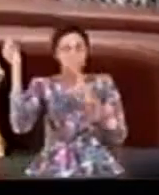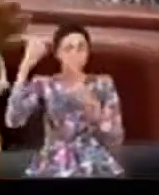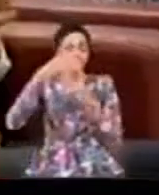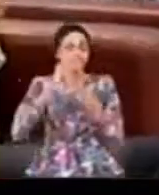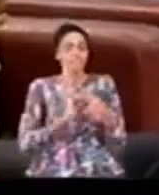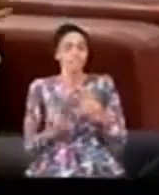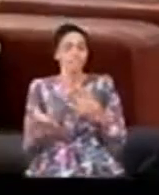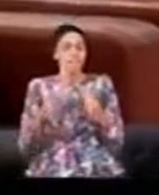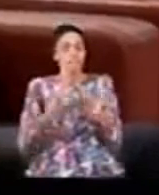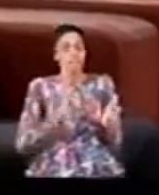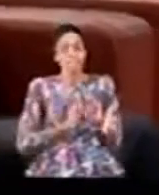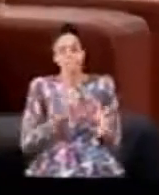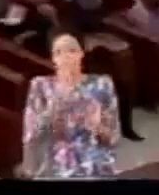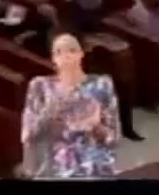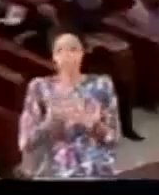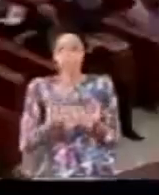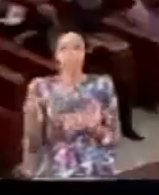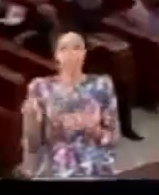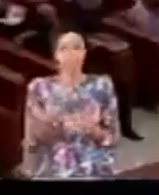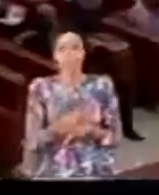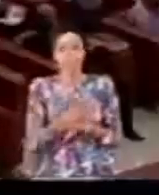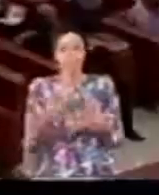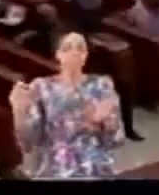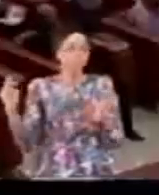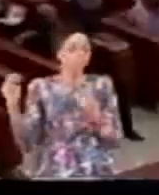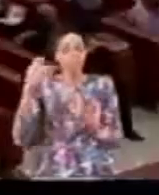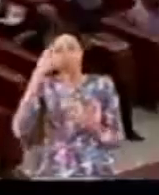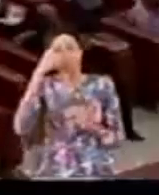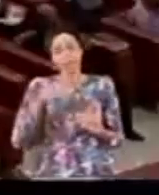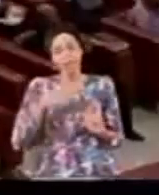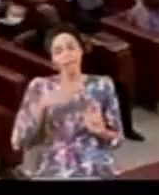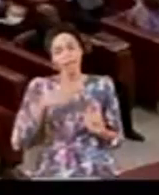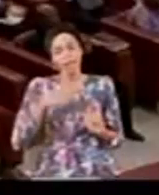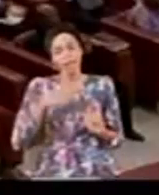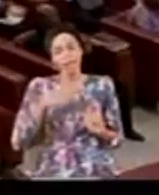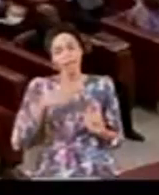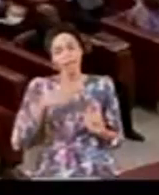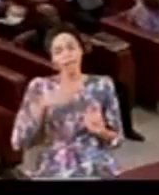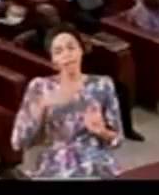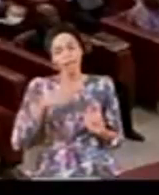Until I die, I am on the battlefield for my Lord.